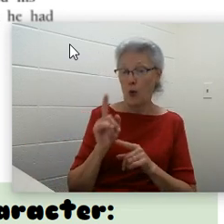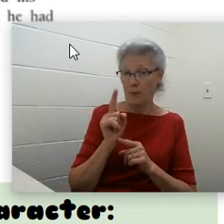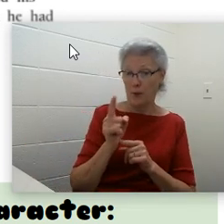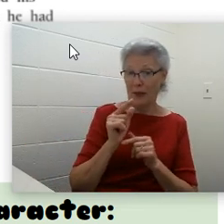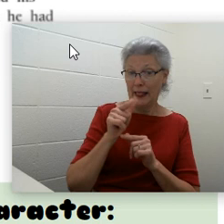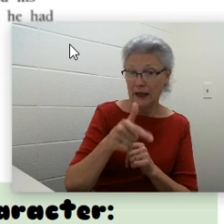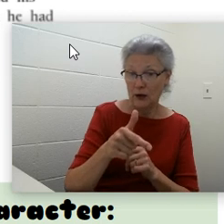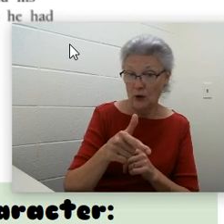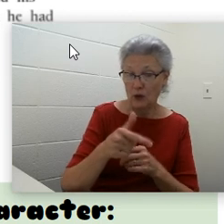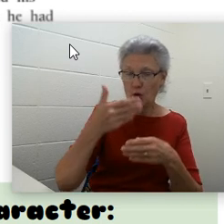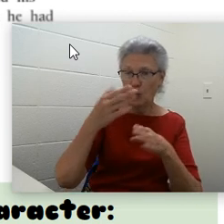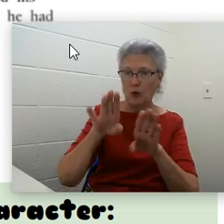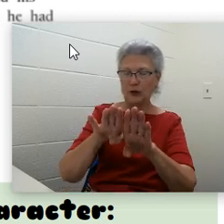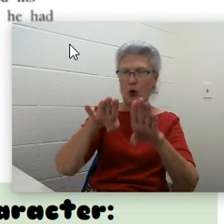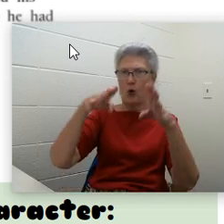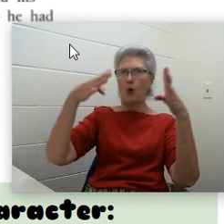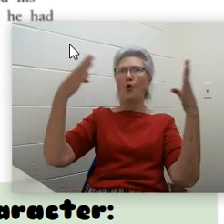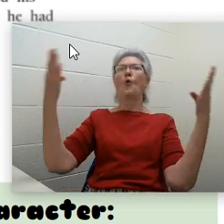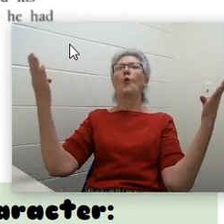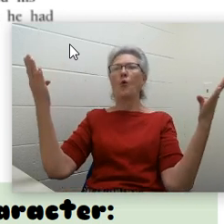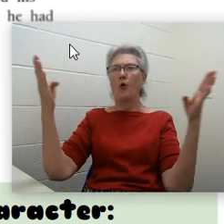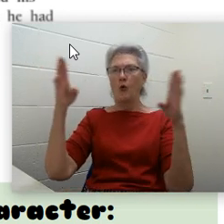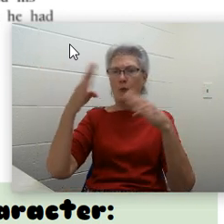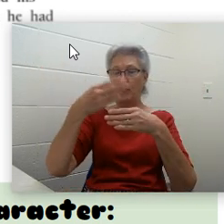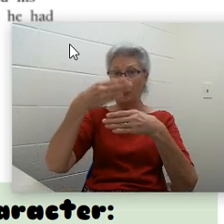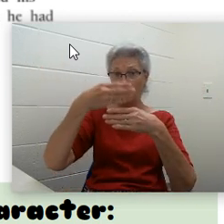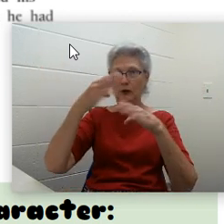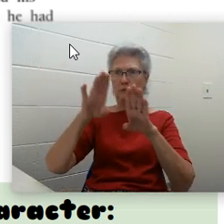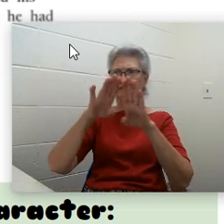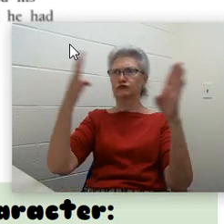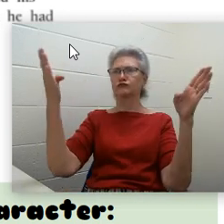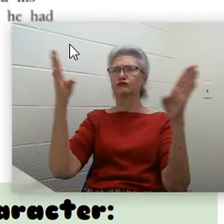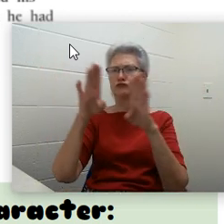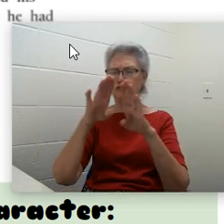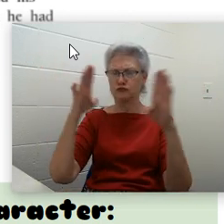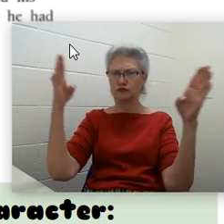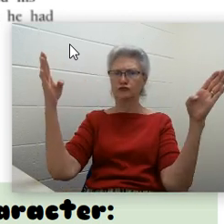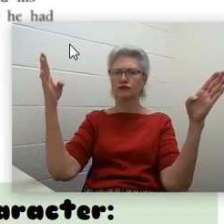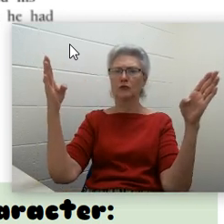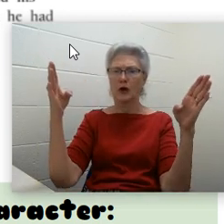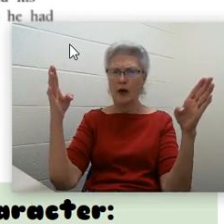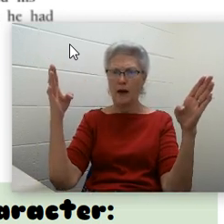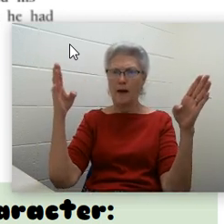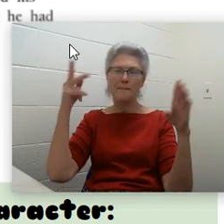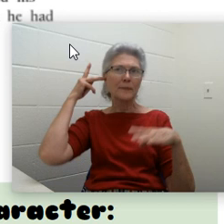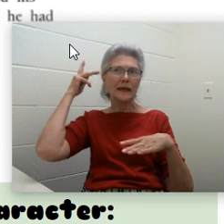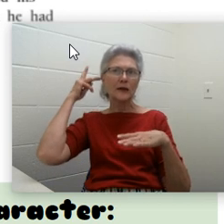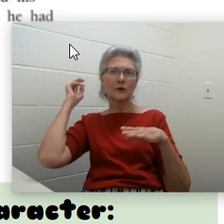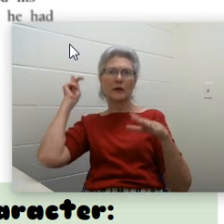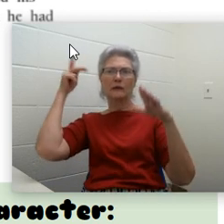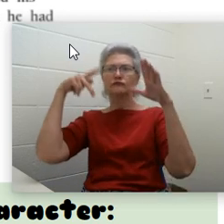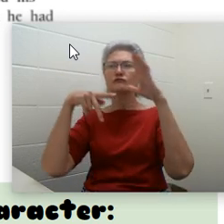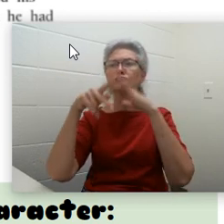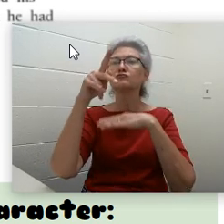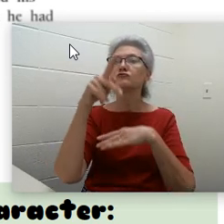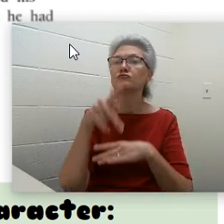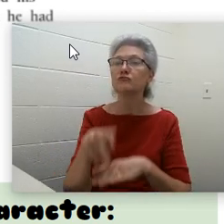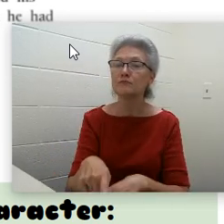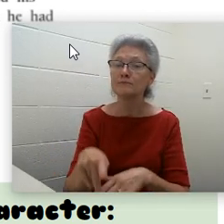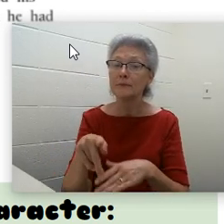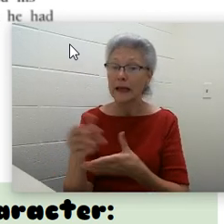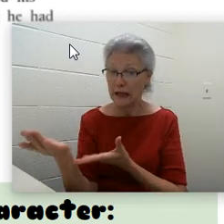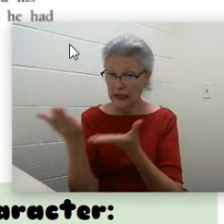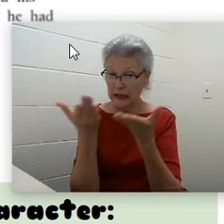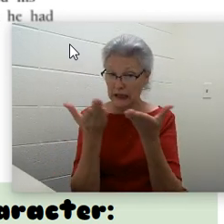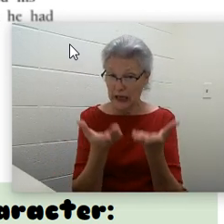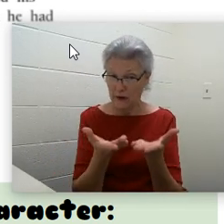window was blown open by the breathing of the little stars. Peter dropped in. He had carried Tinkerbell part of the way,